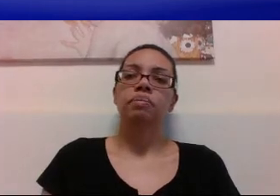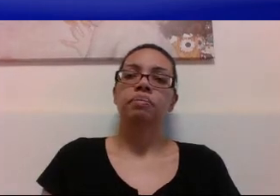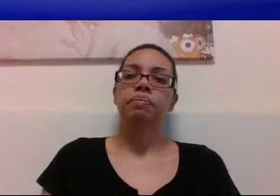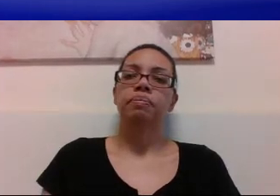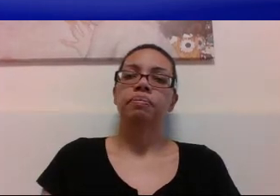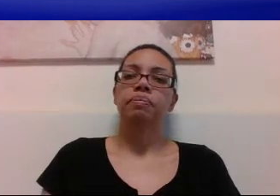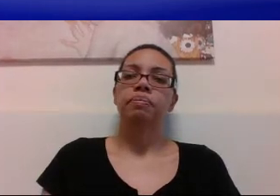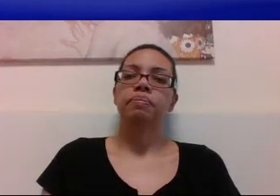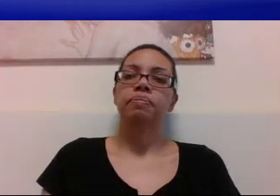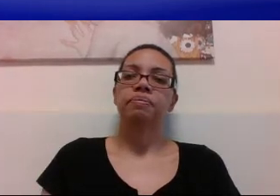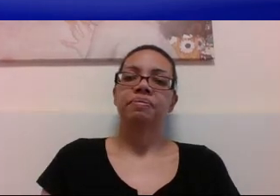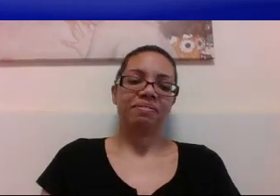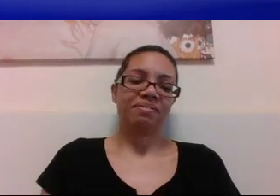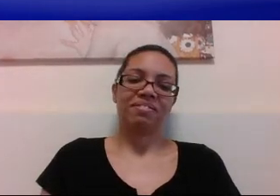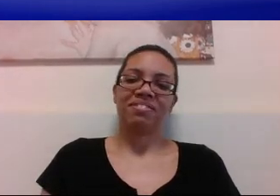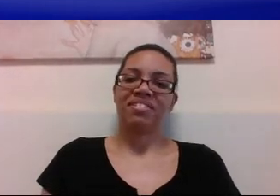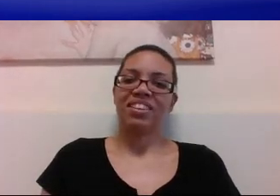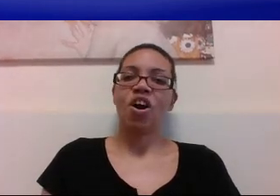shield?